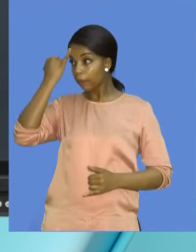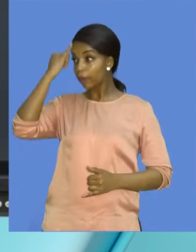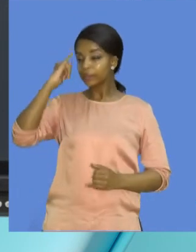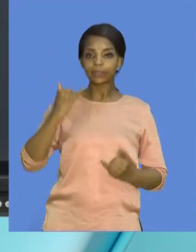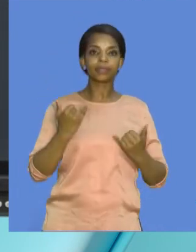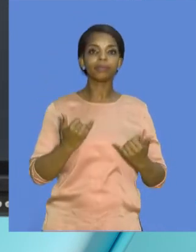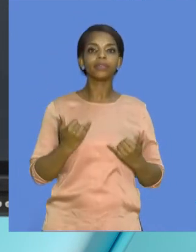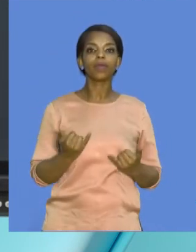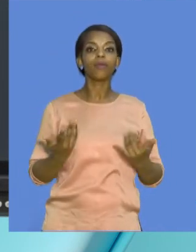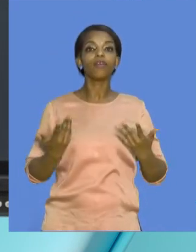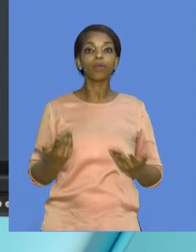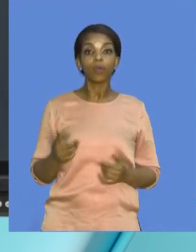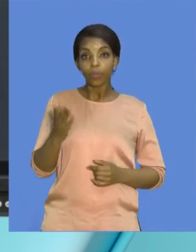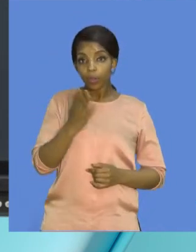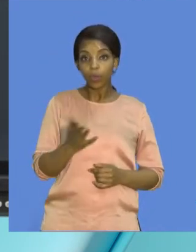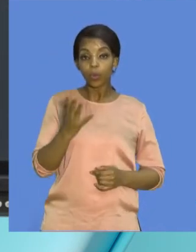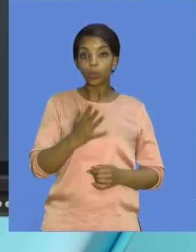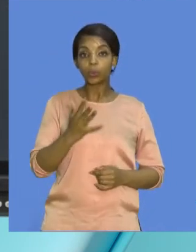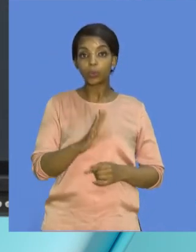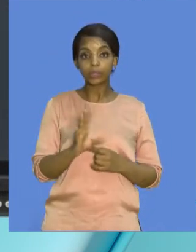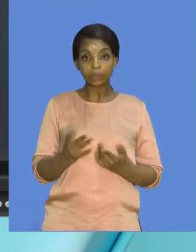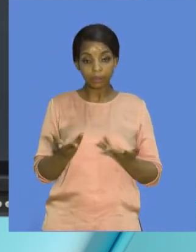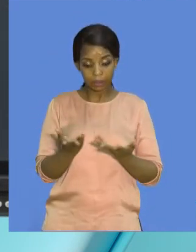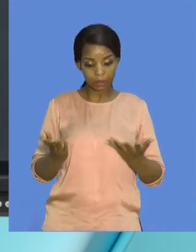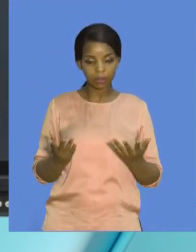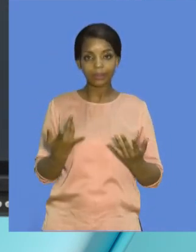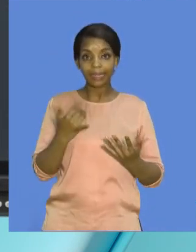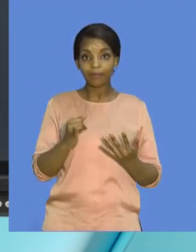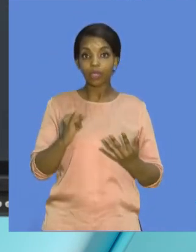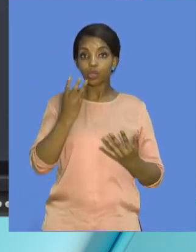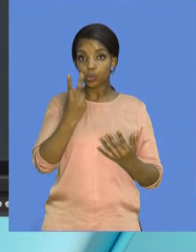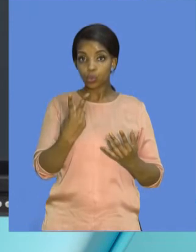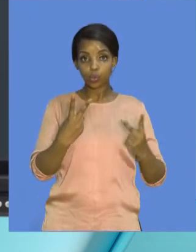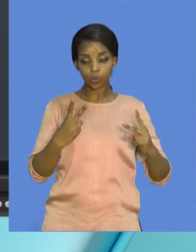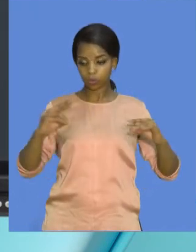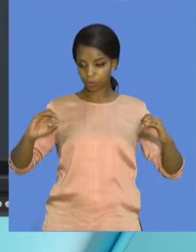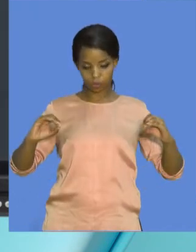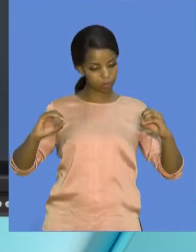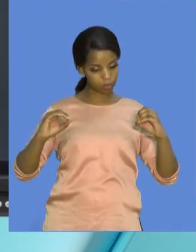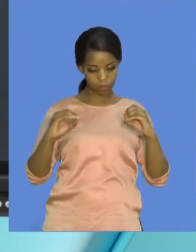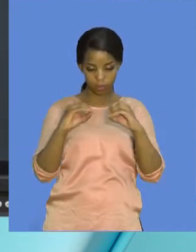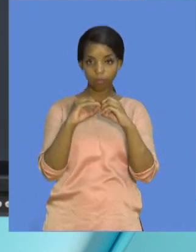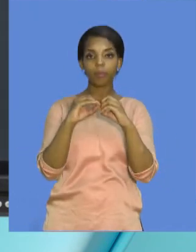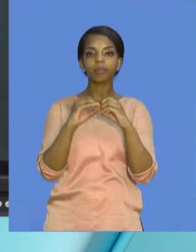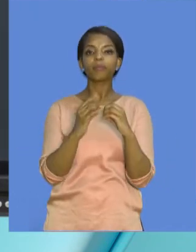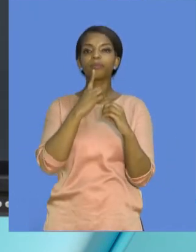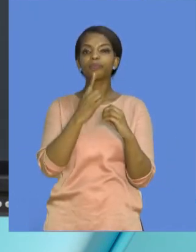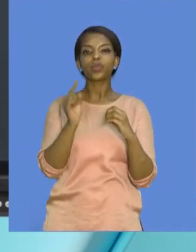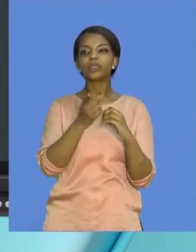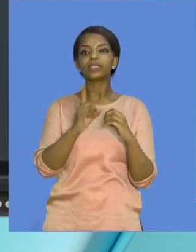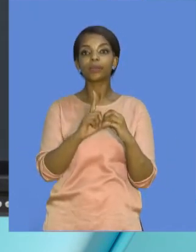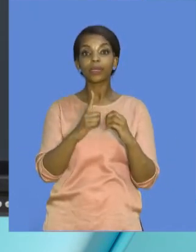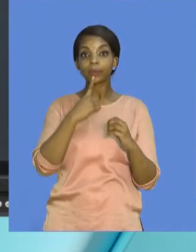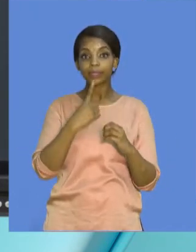as the quantization of charge. So when these two materials are actually brought into contact, what are we saying? We are saying the